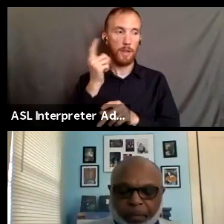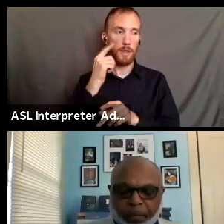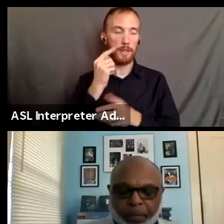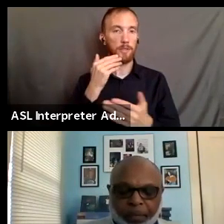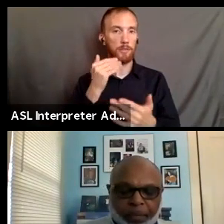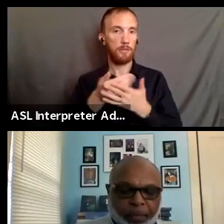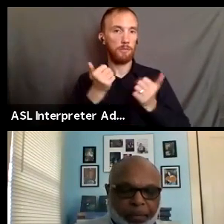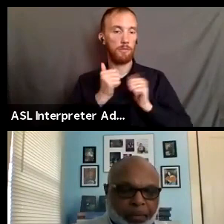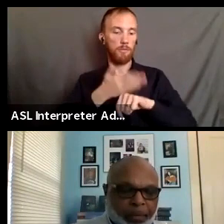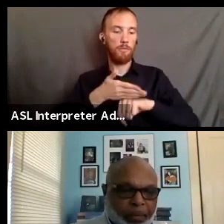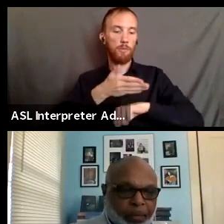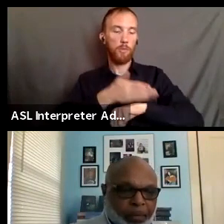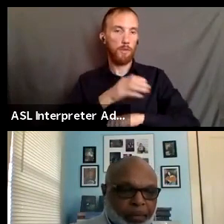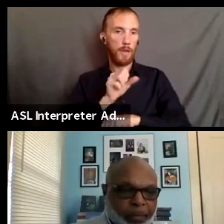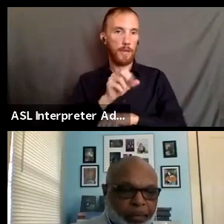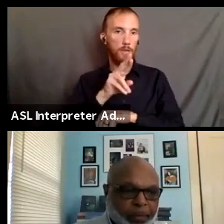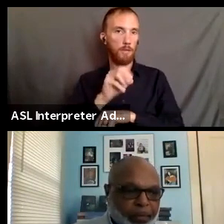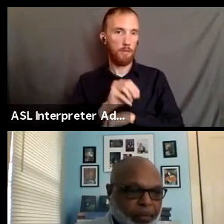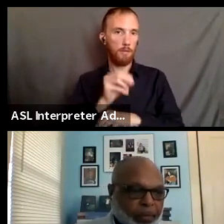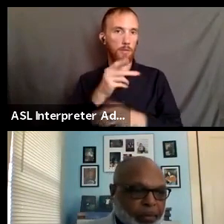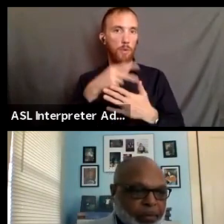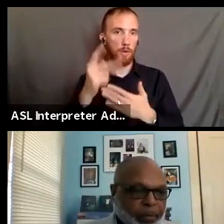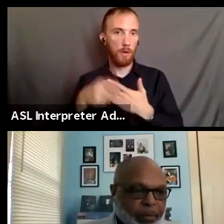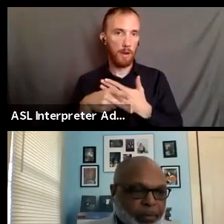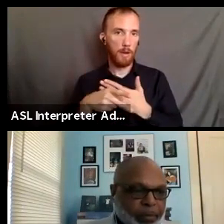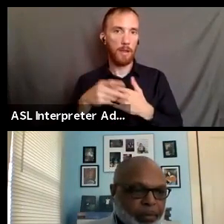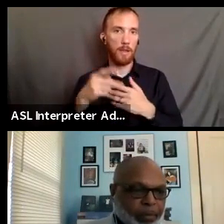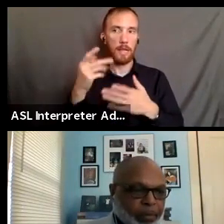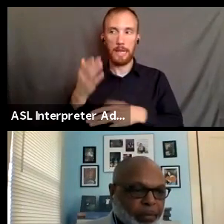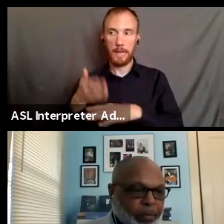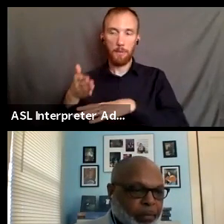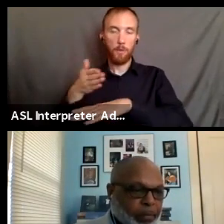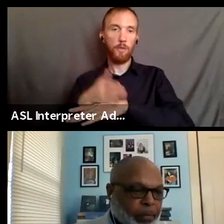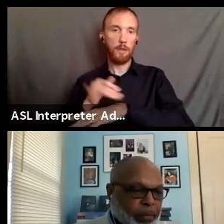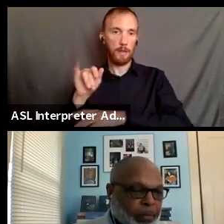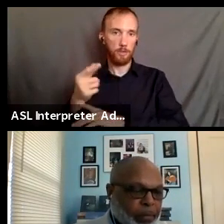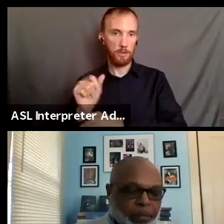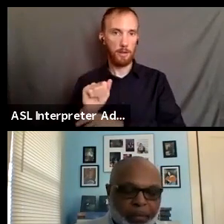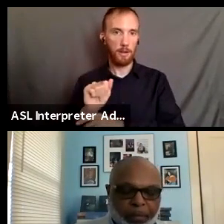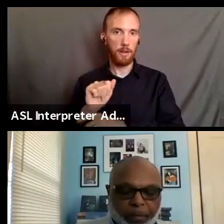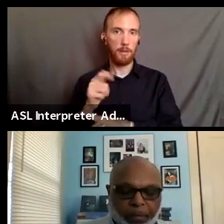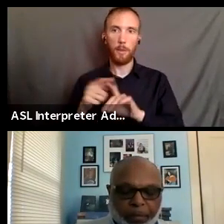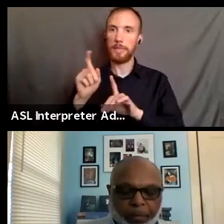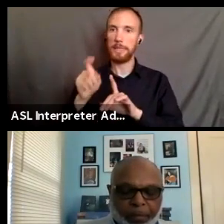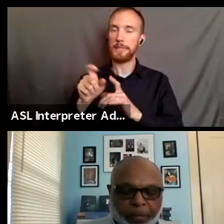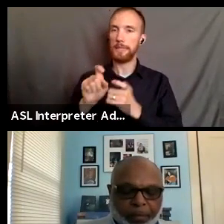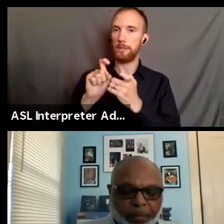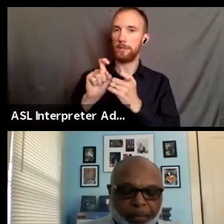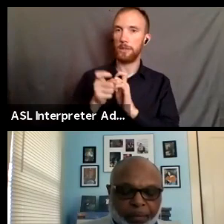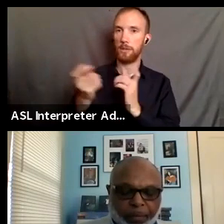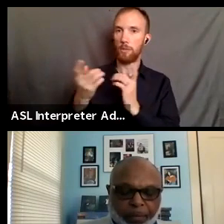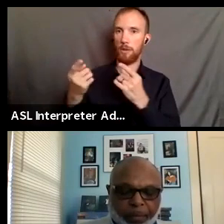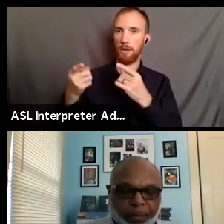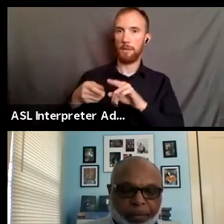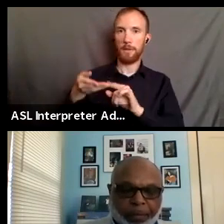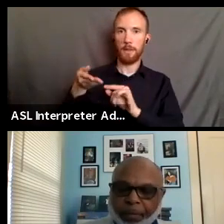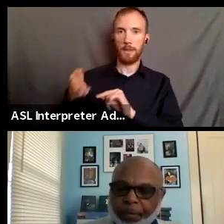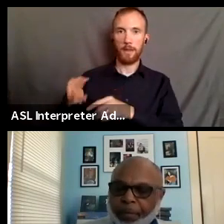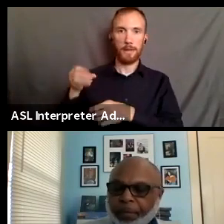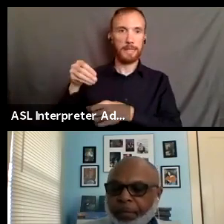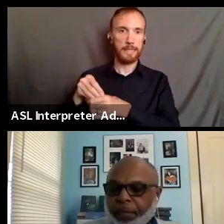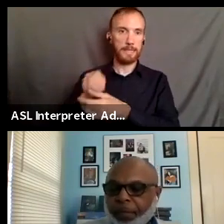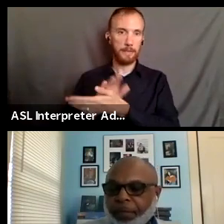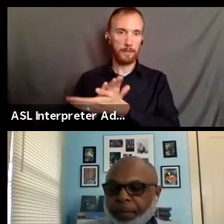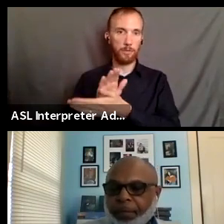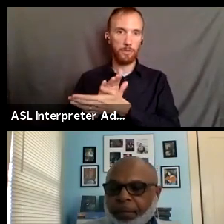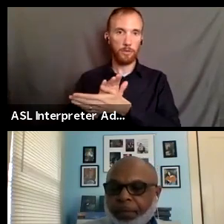improving the iga and shifting practice in schools including the partnership with lori children's but there's a lot more to